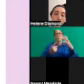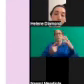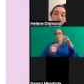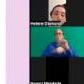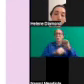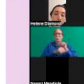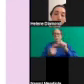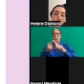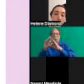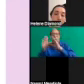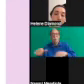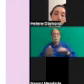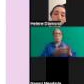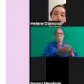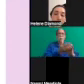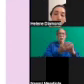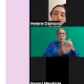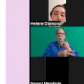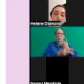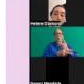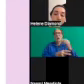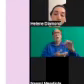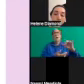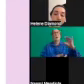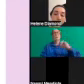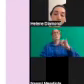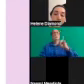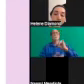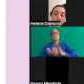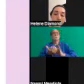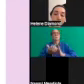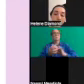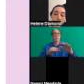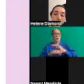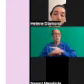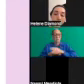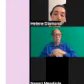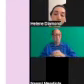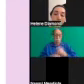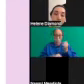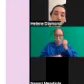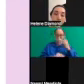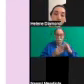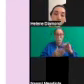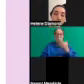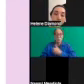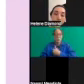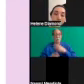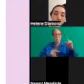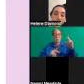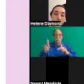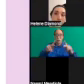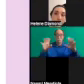coverage. Now, superimpose on that some of these other issues that our population faces: physical challenges,